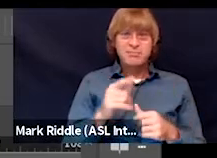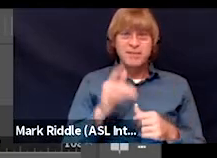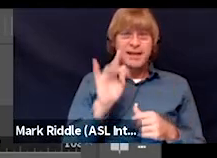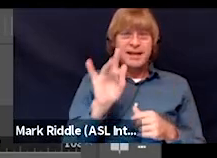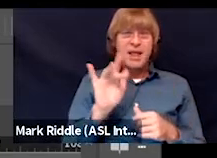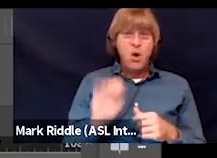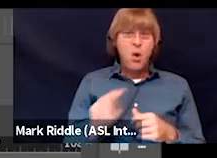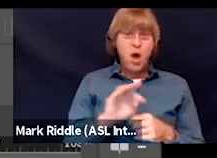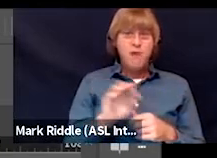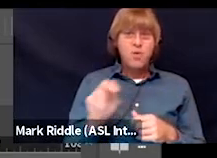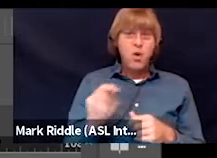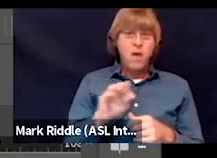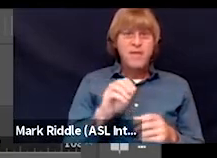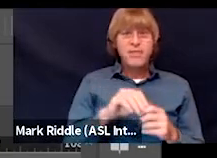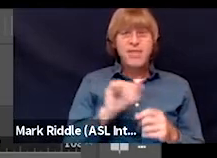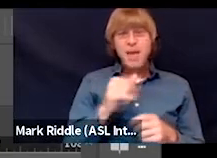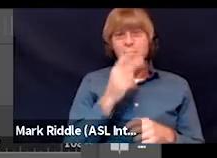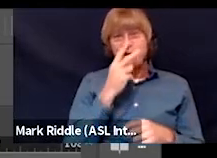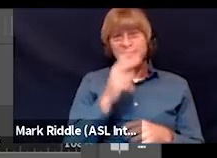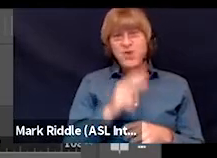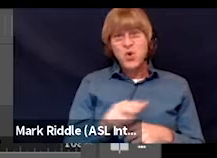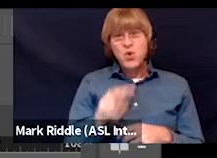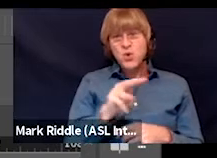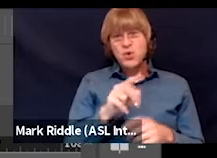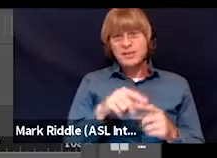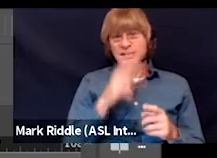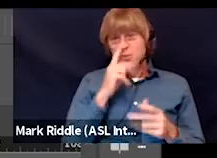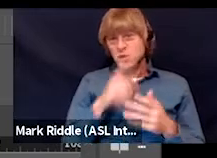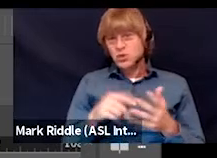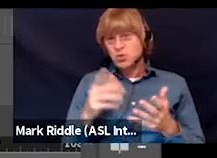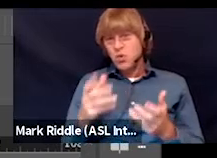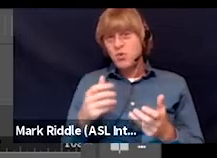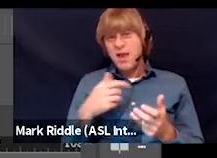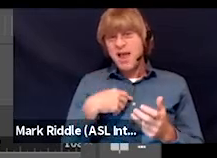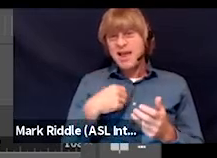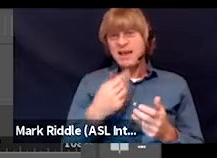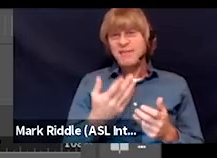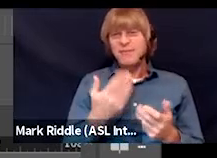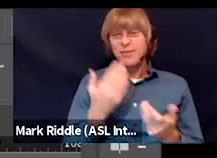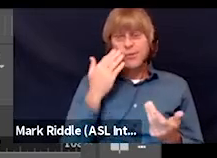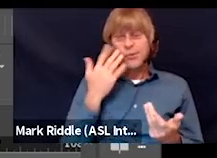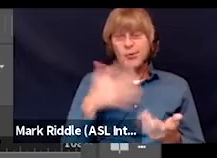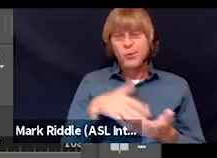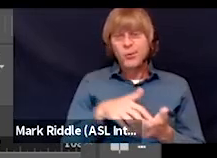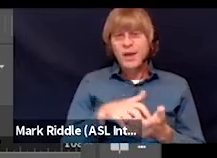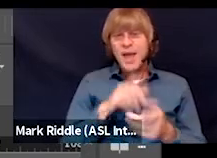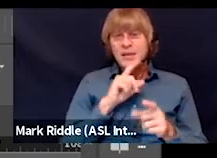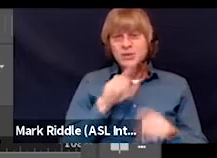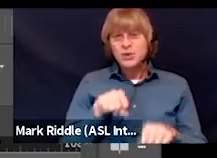on and off in the preview to get where you want. I've given kind of a lame answer there, but